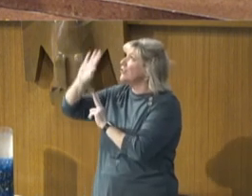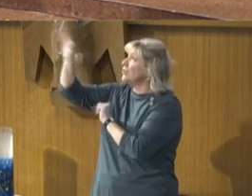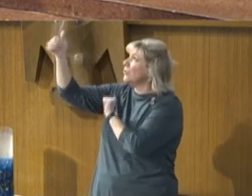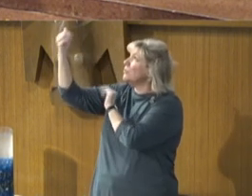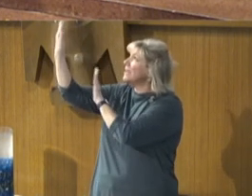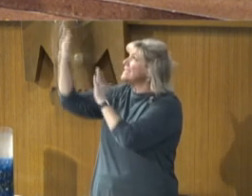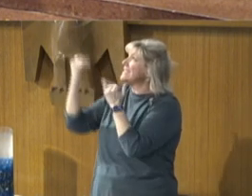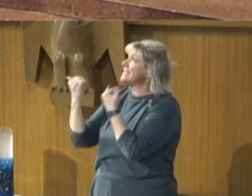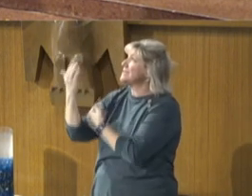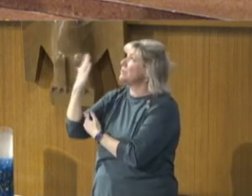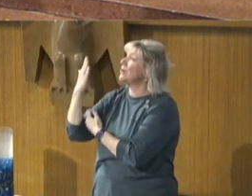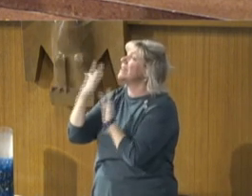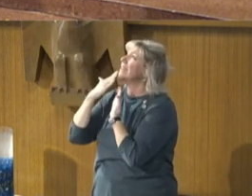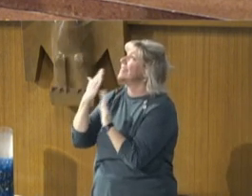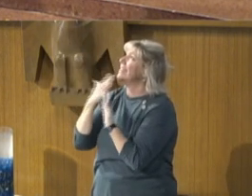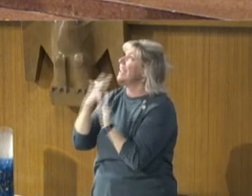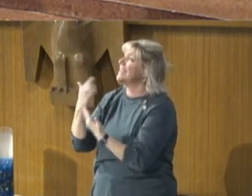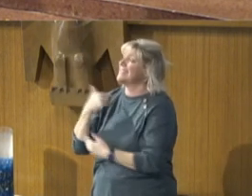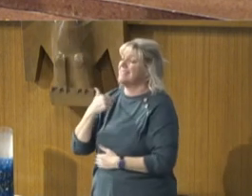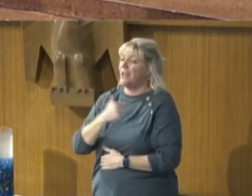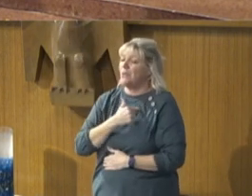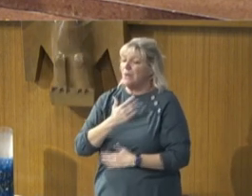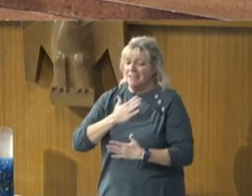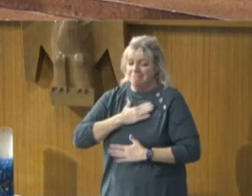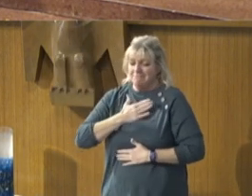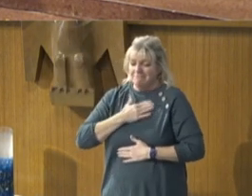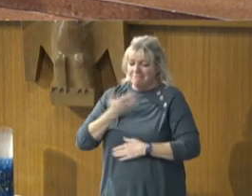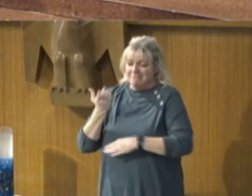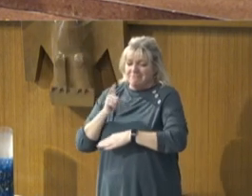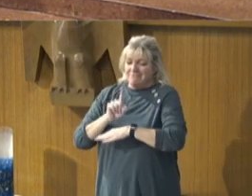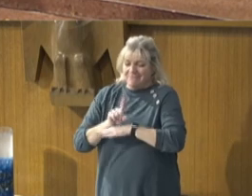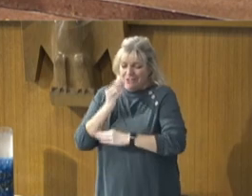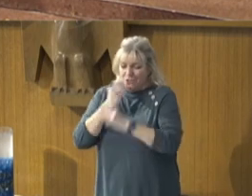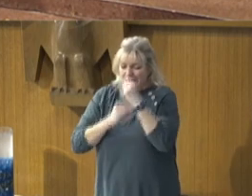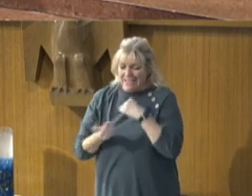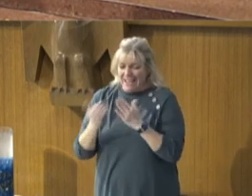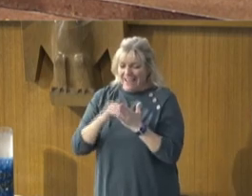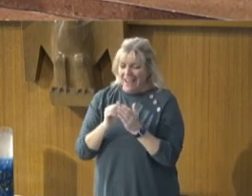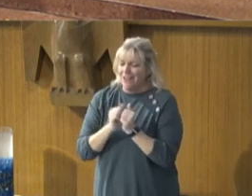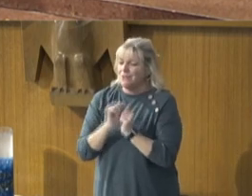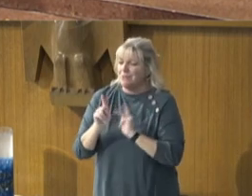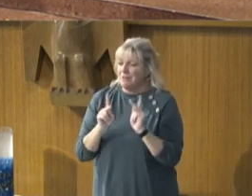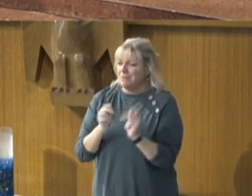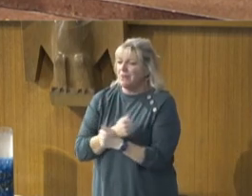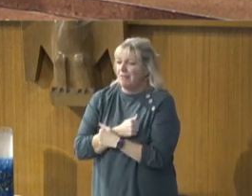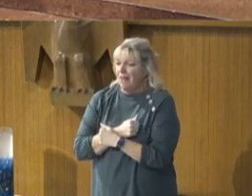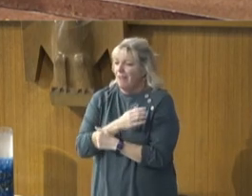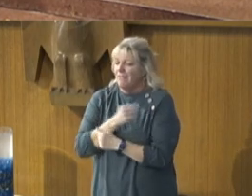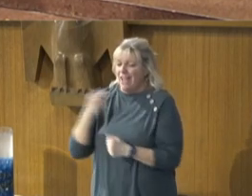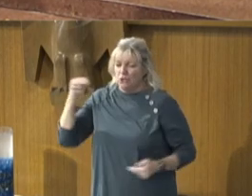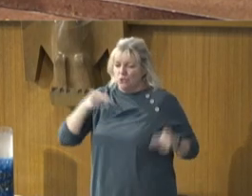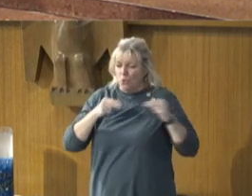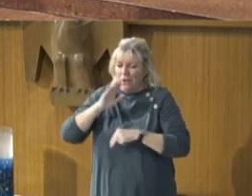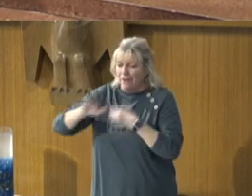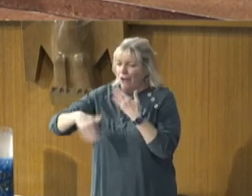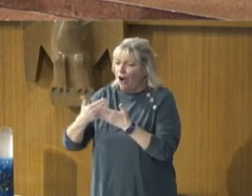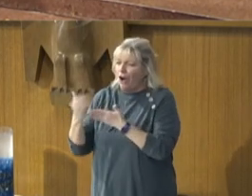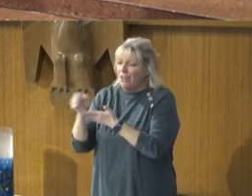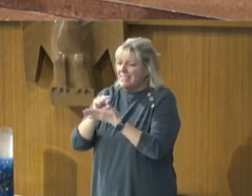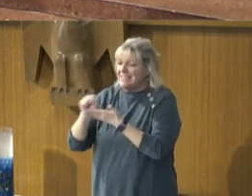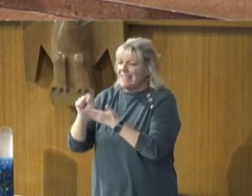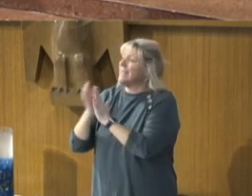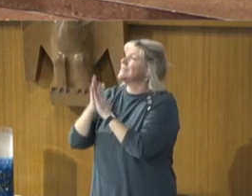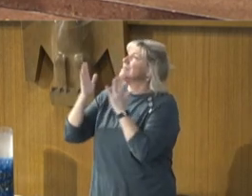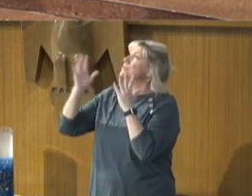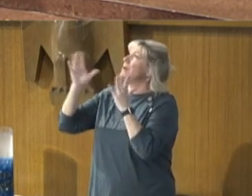thanks. And we come gladly to this table to eat once more with those we love and to join with all the saints in praising